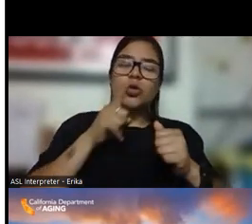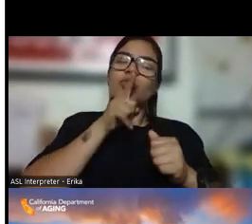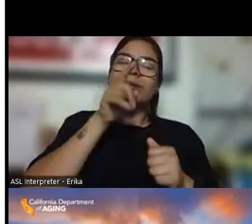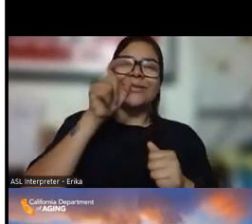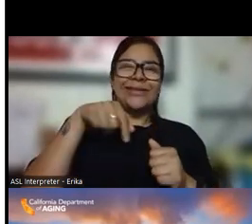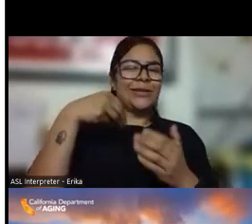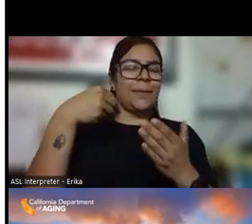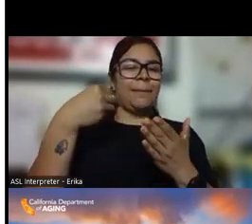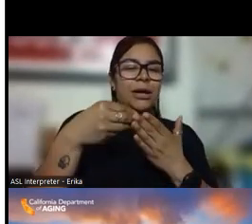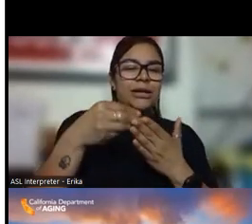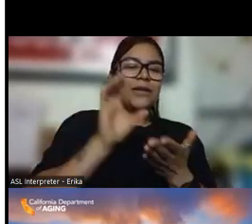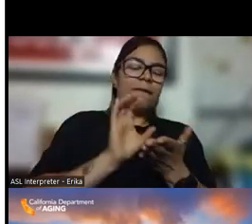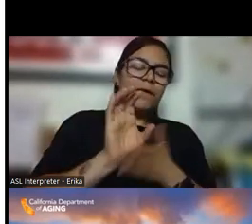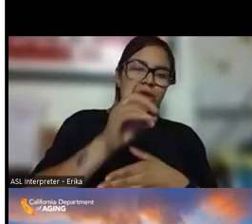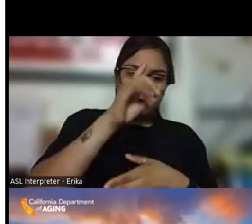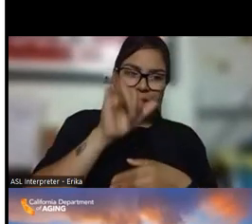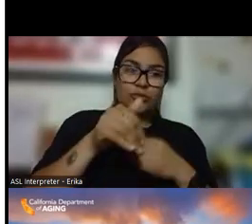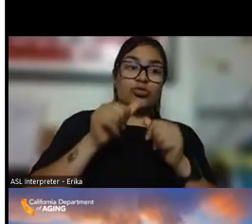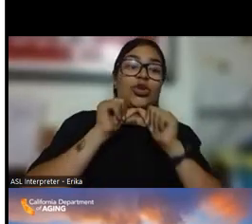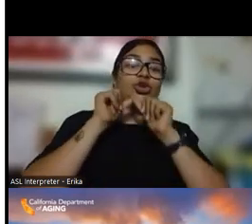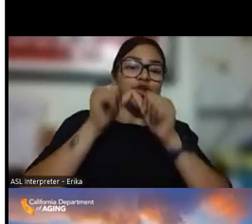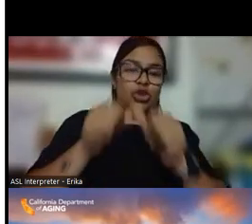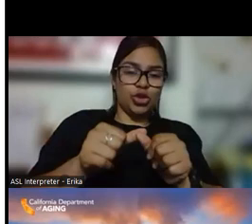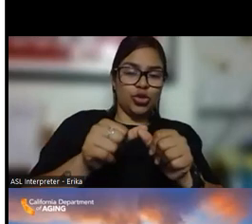level. So again, we are